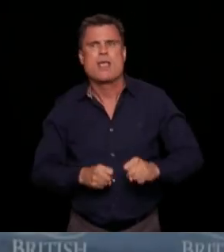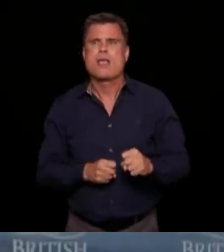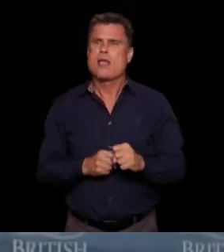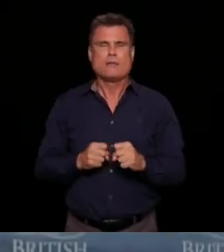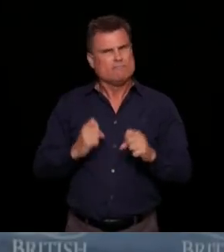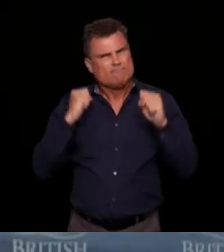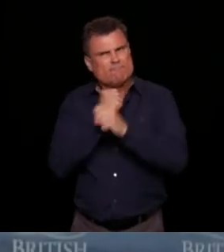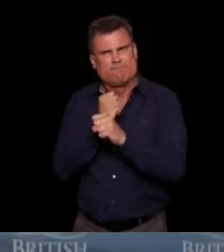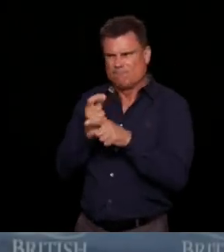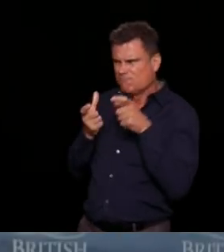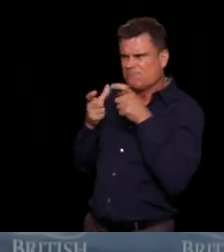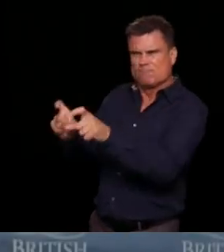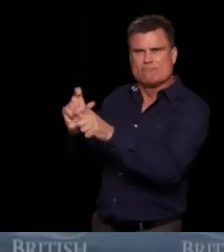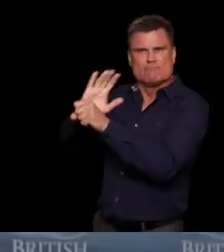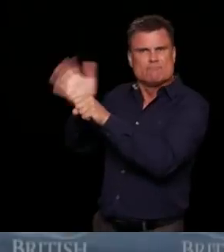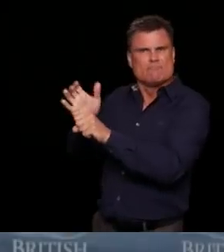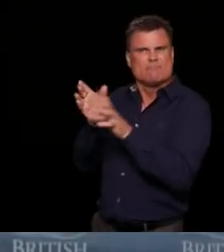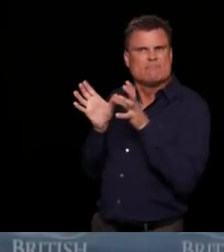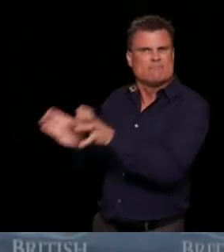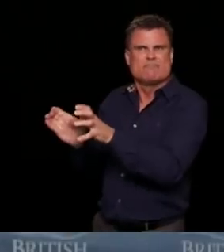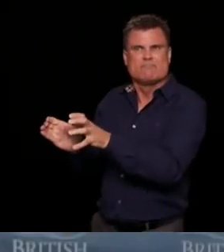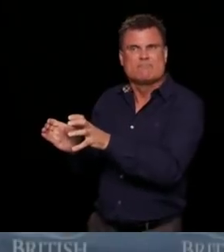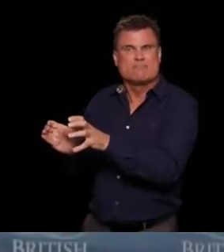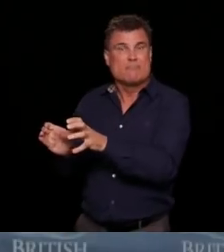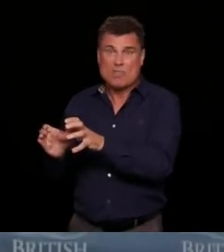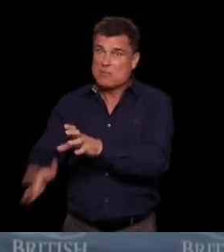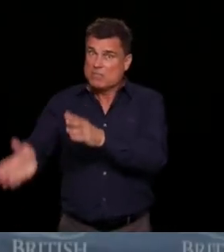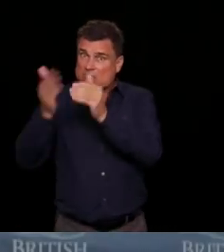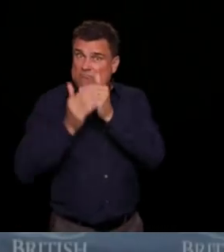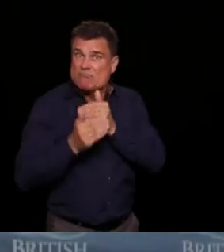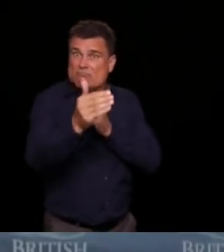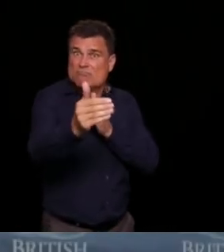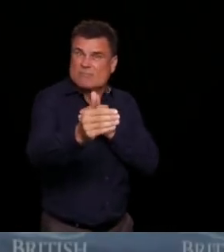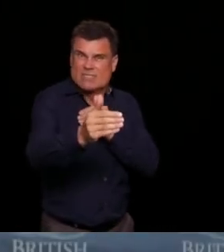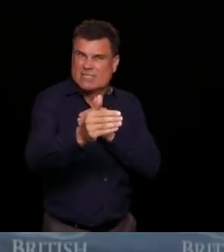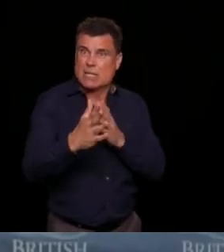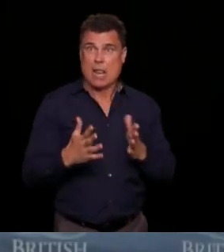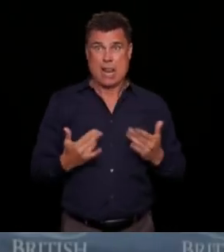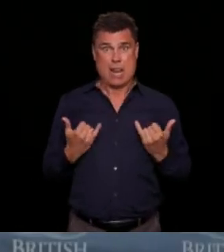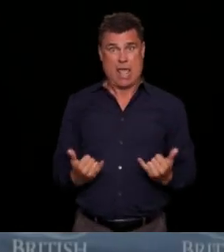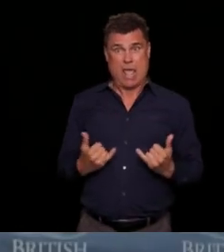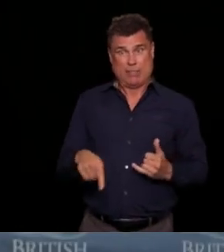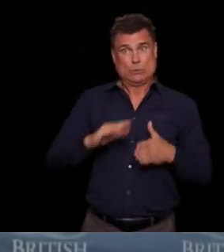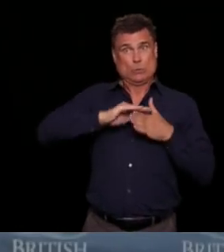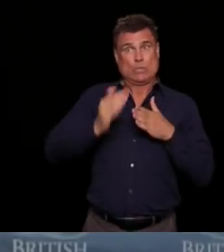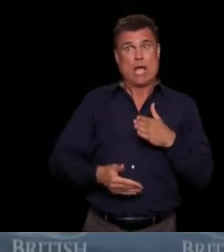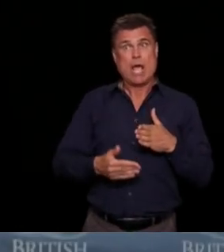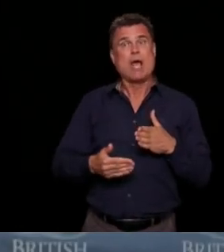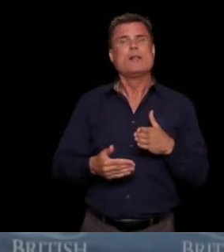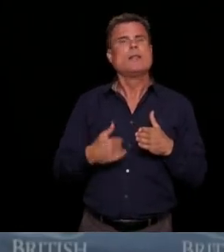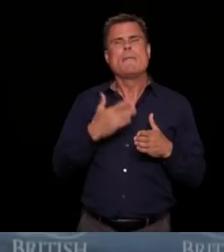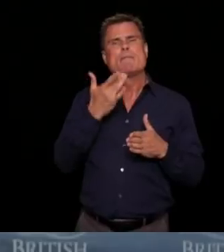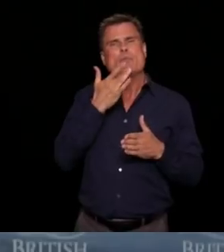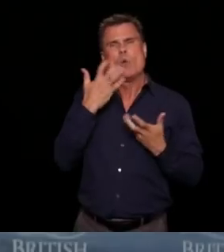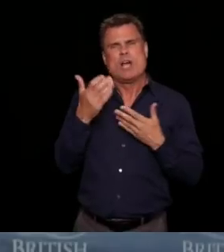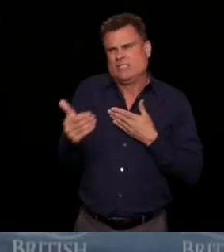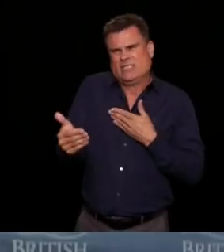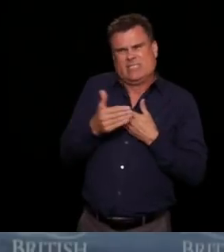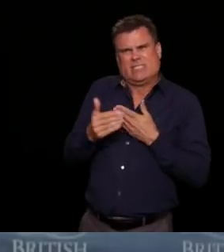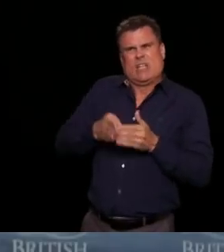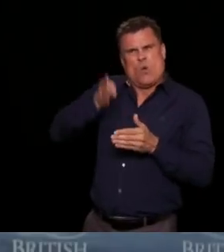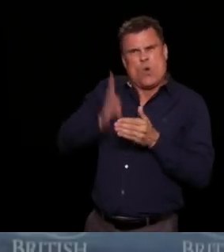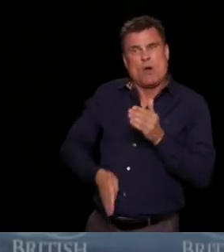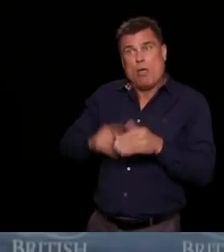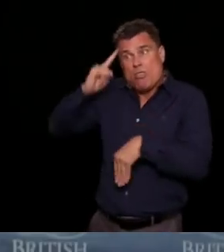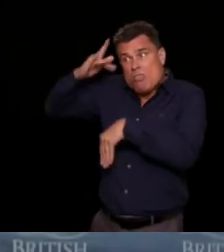view in a pandemic, but this weekend, let's take a shorter view, one that sees us step away from the coverage of COVID to